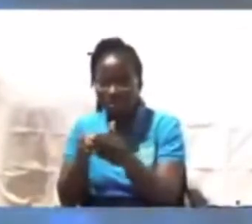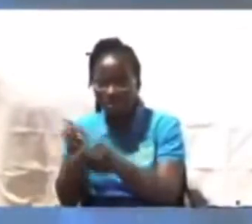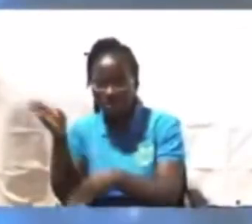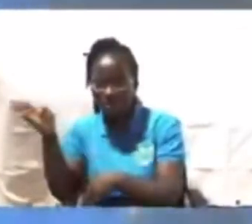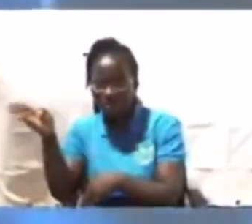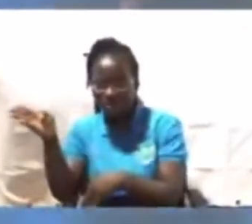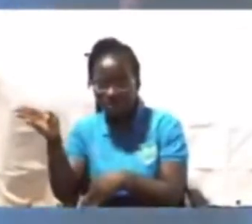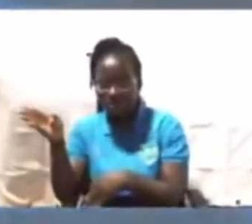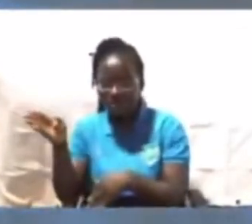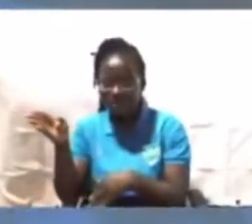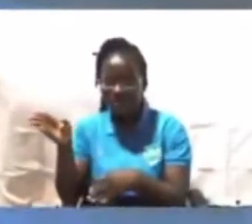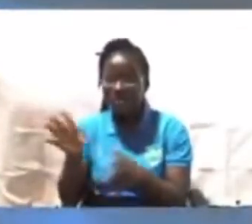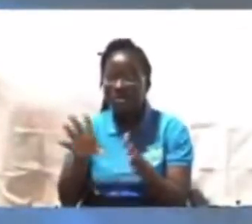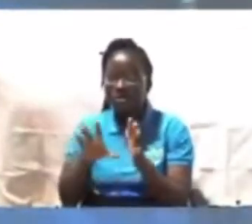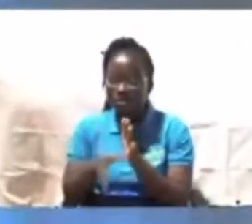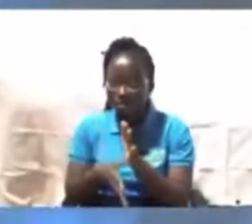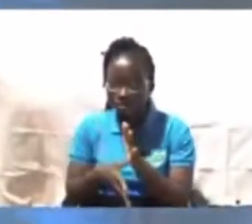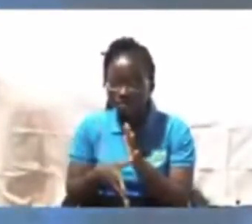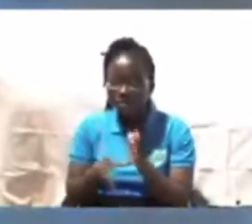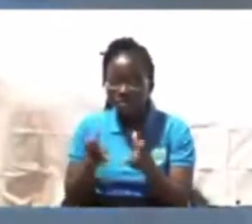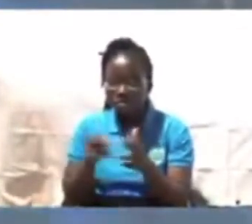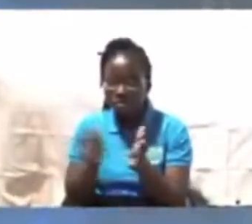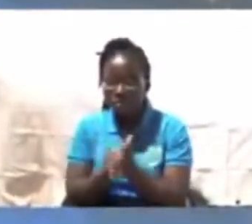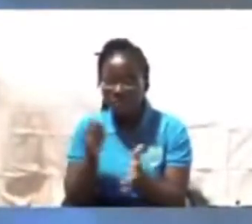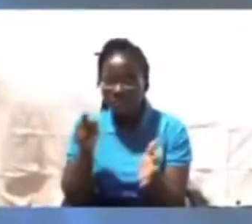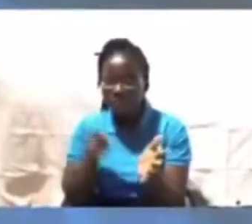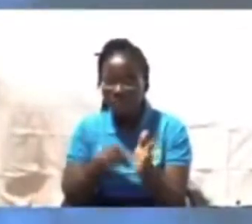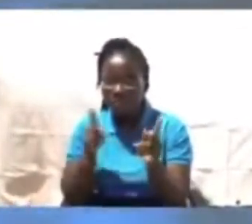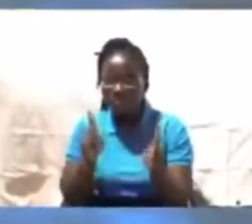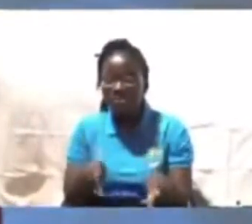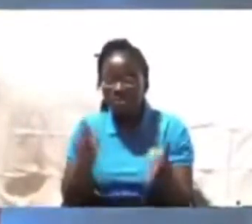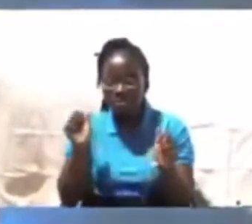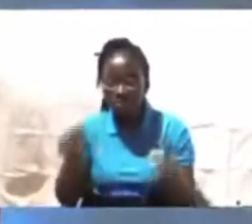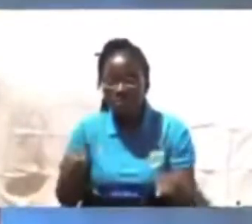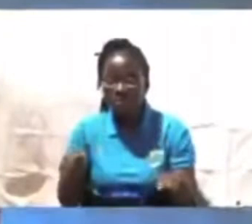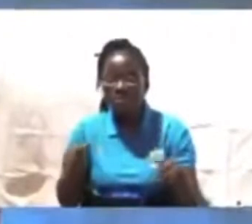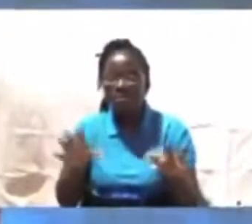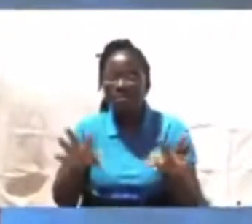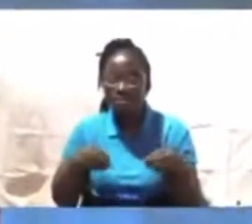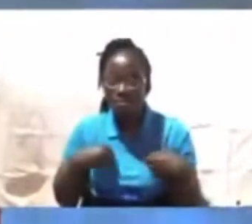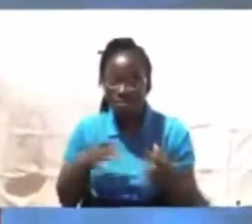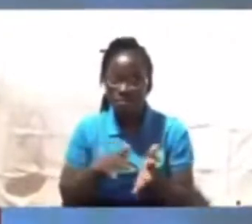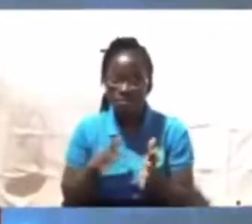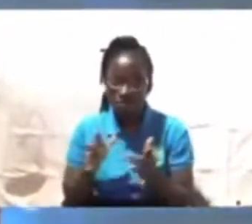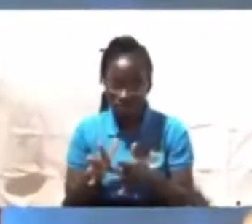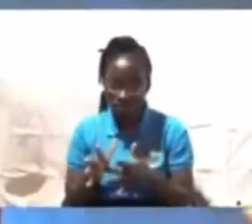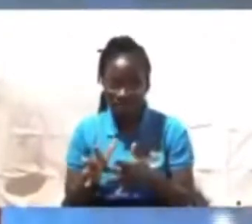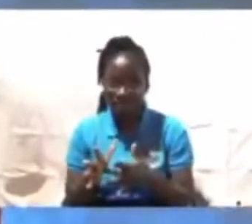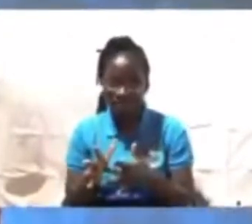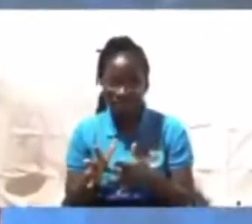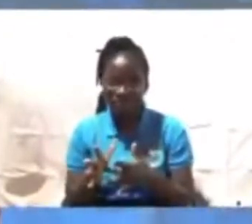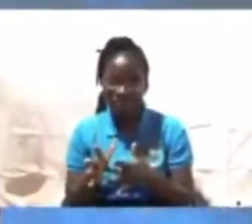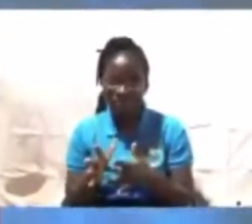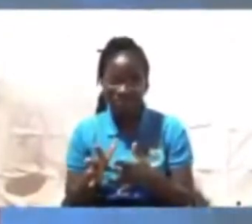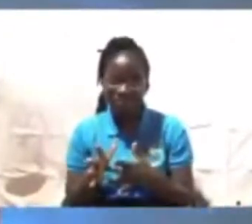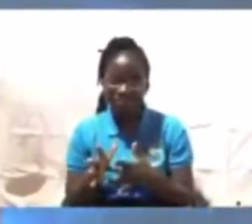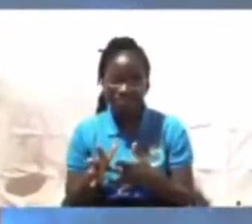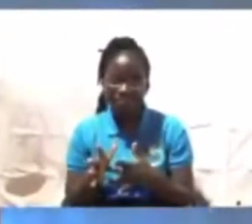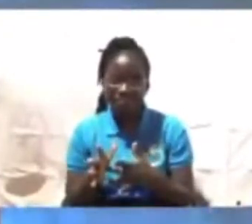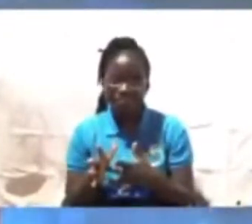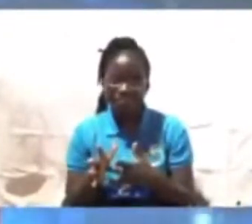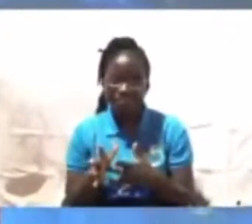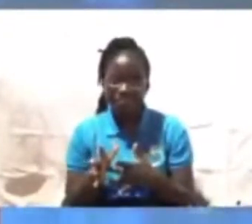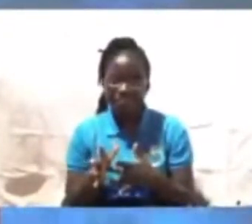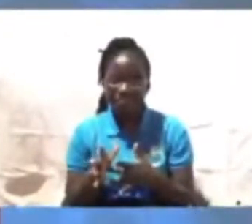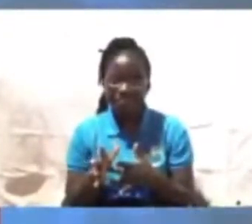wa ba shi ena wa ba menche na asira me se bibia me di na akwa no ma akum no ena me se ma akum o me ma on kwa